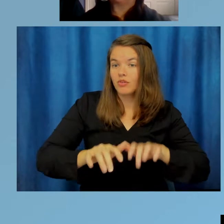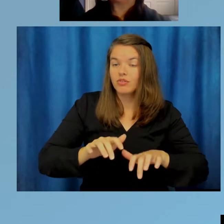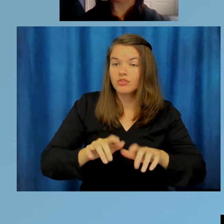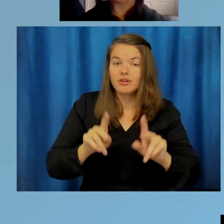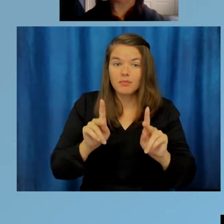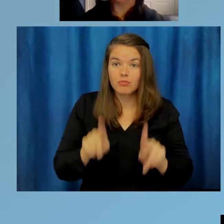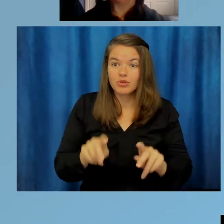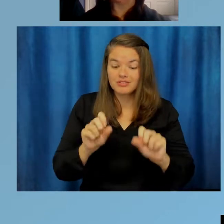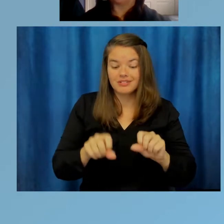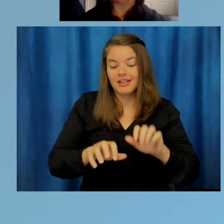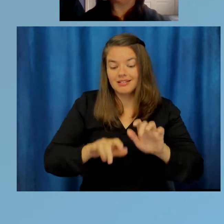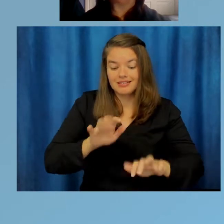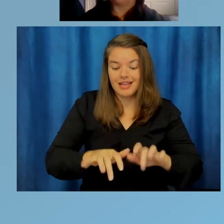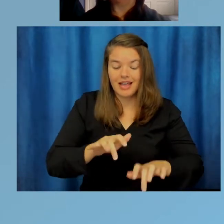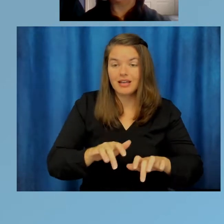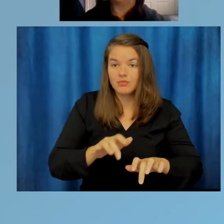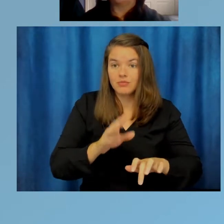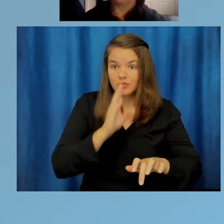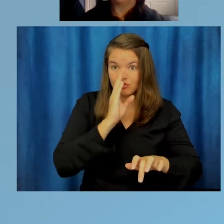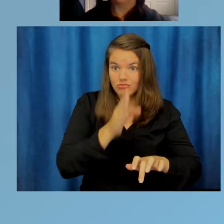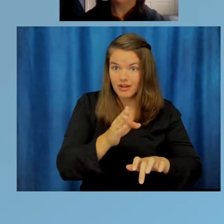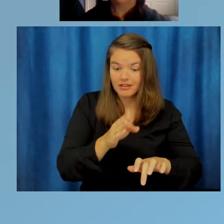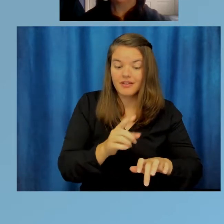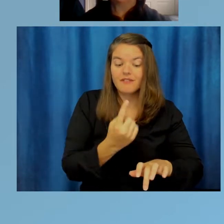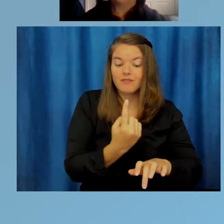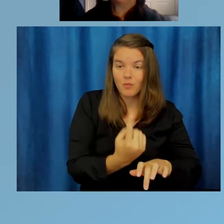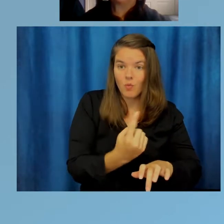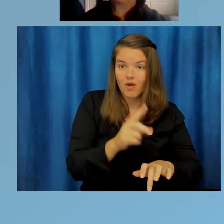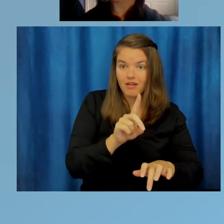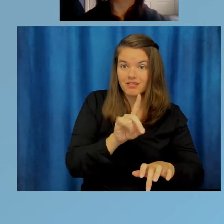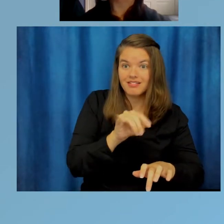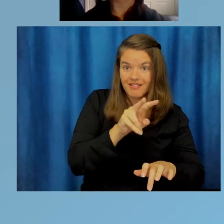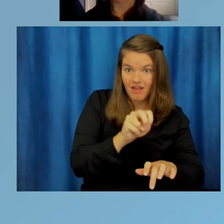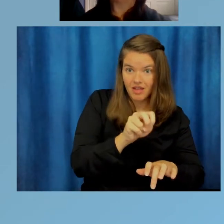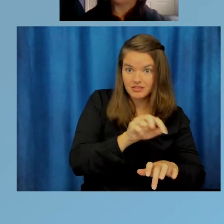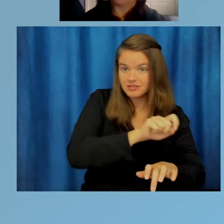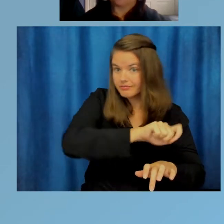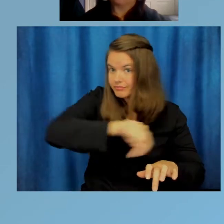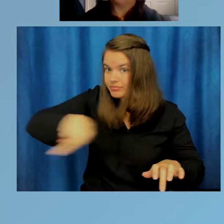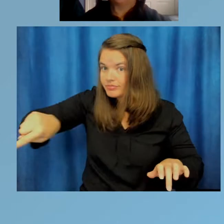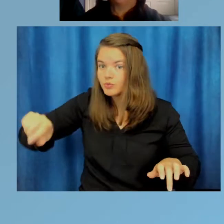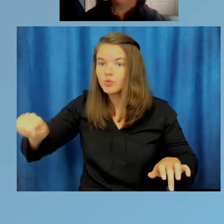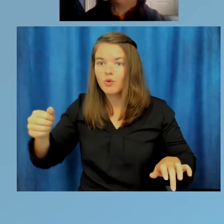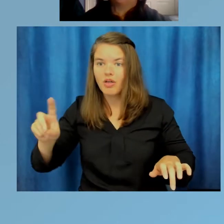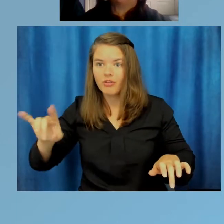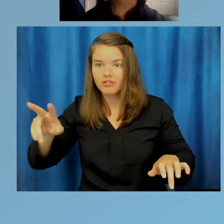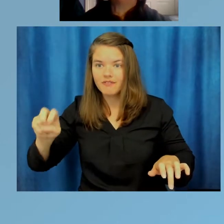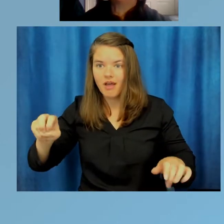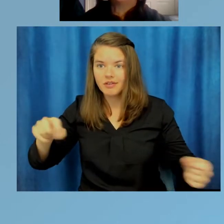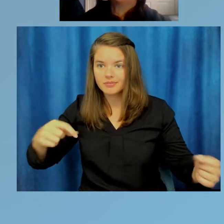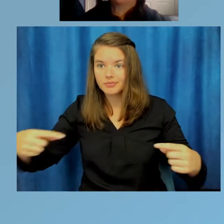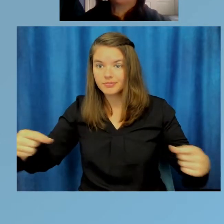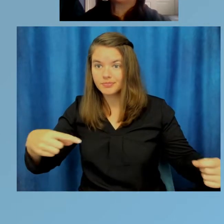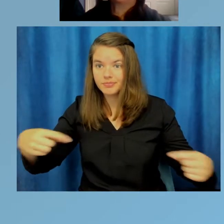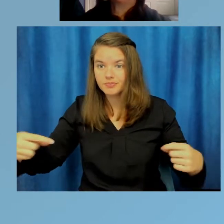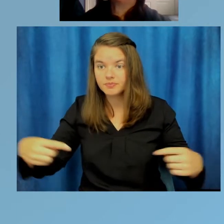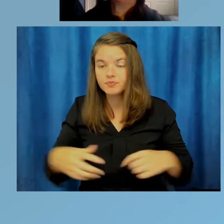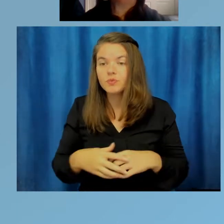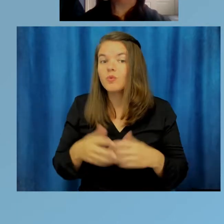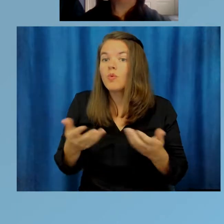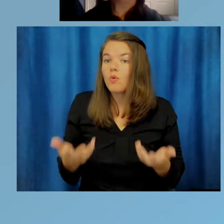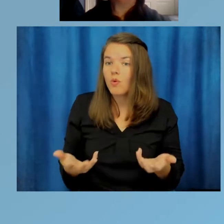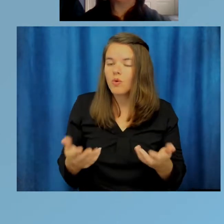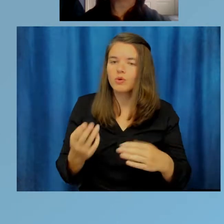typewriter that a person can type directly right from one device directly to another device. Or